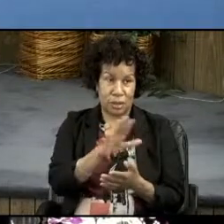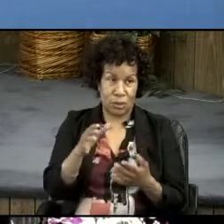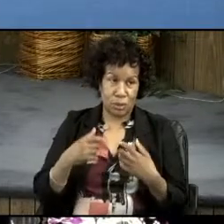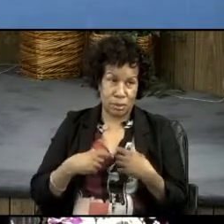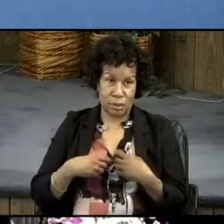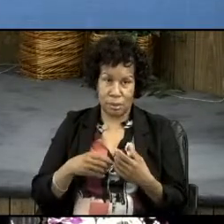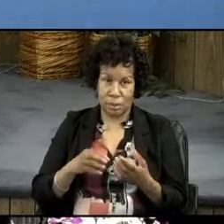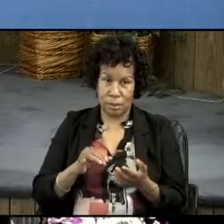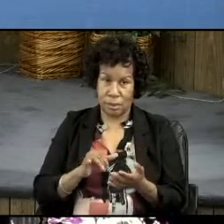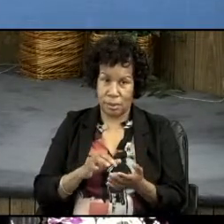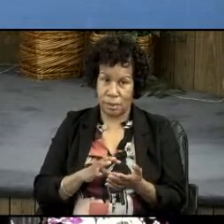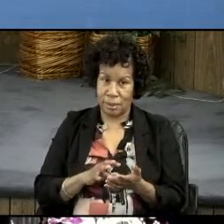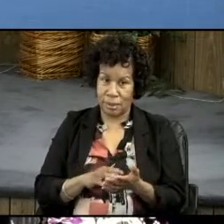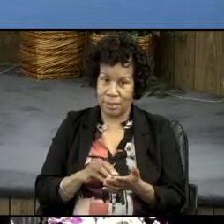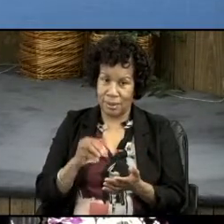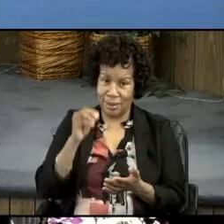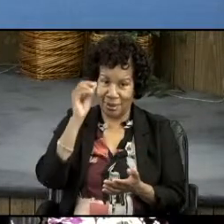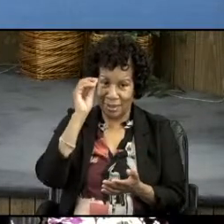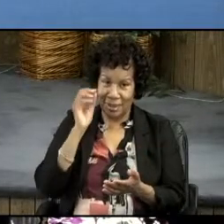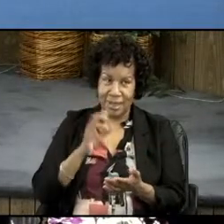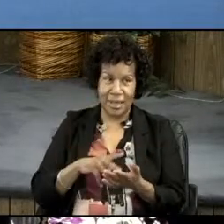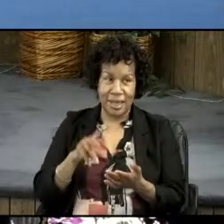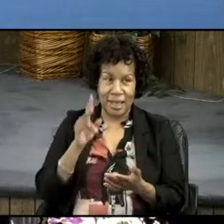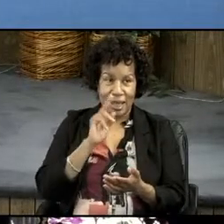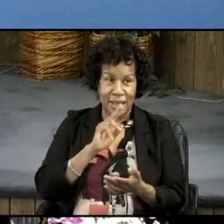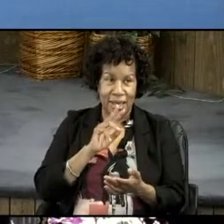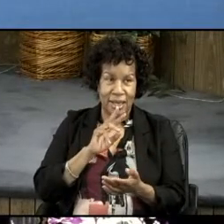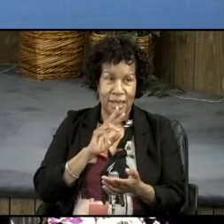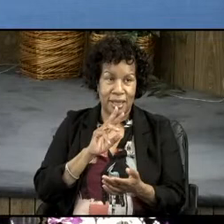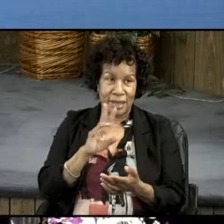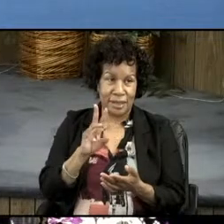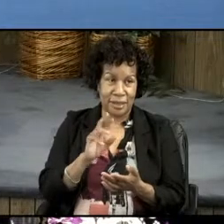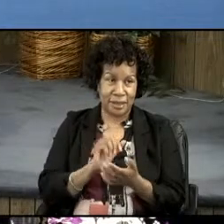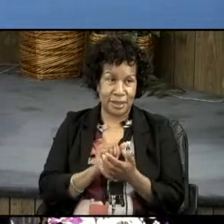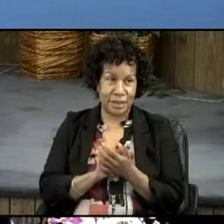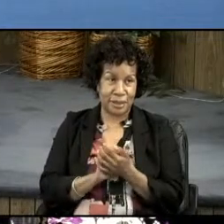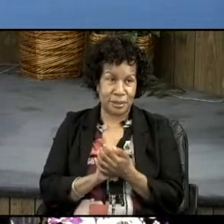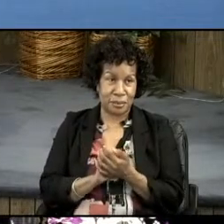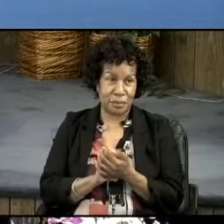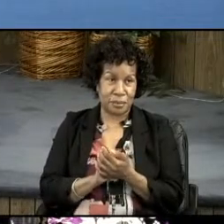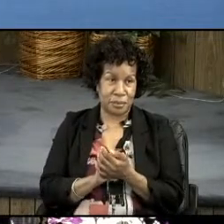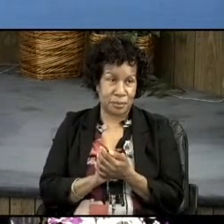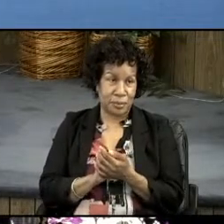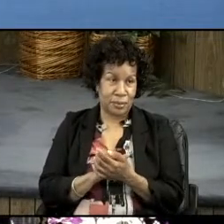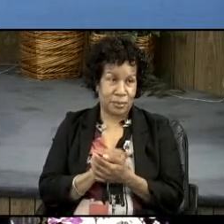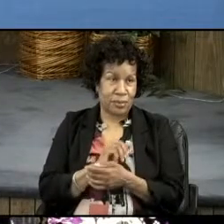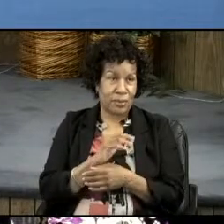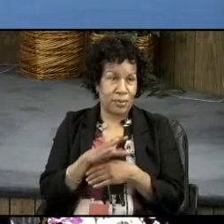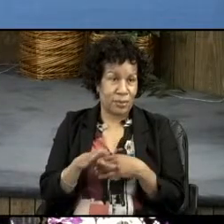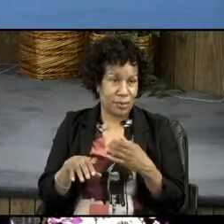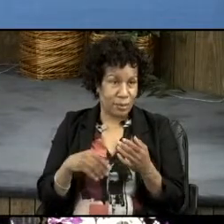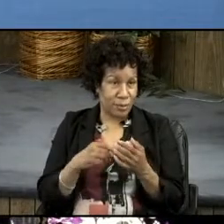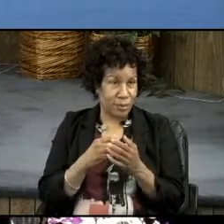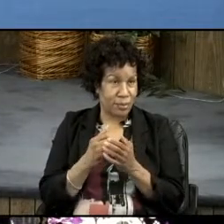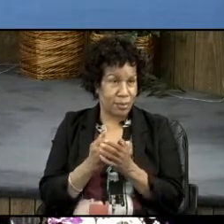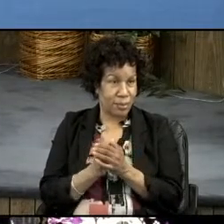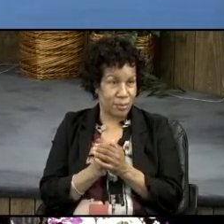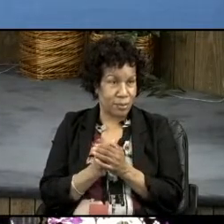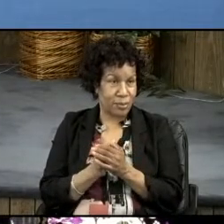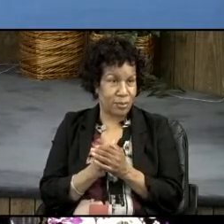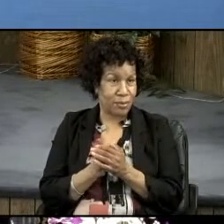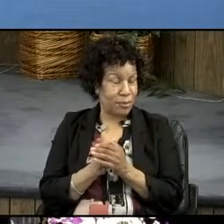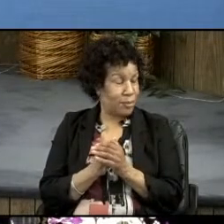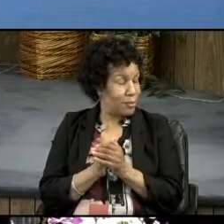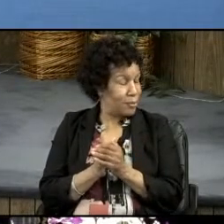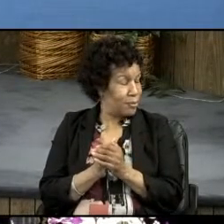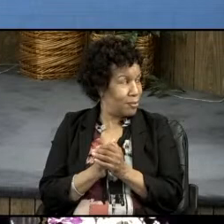he one thing after another. "I see your pride. I know that you came down. And I see you're arrogant. And I know there's naughtiness in your heart."